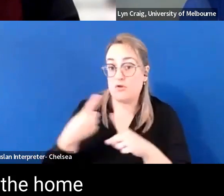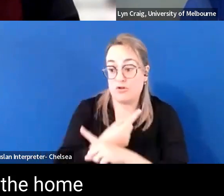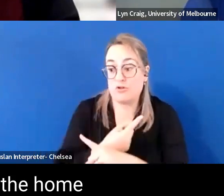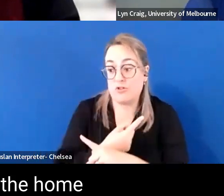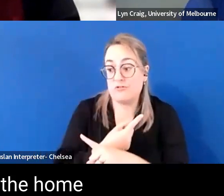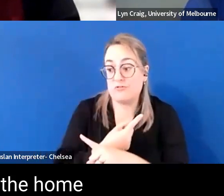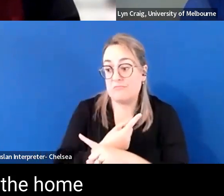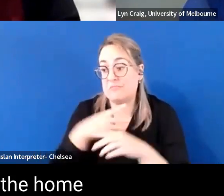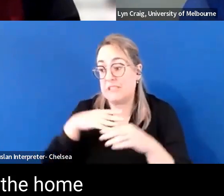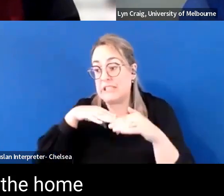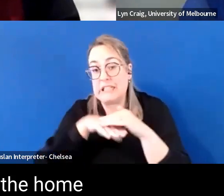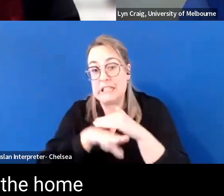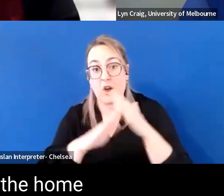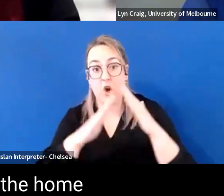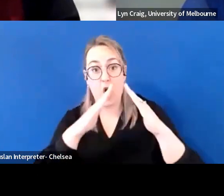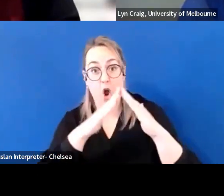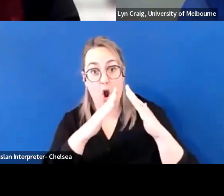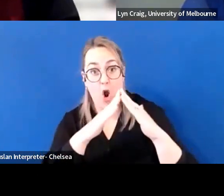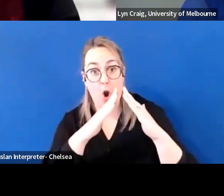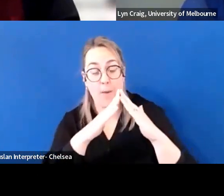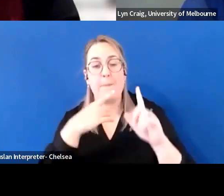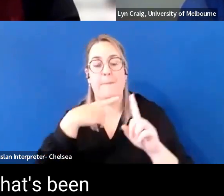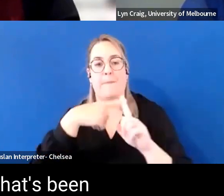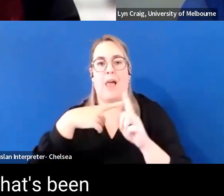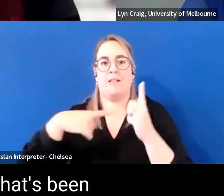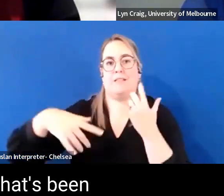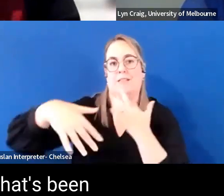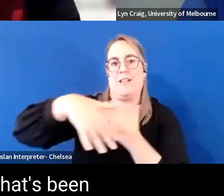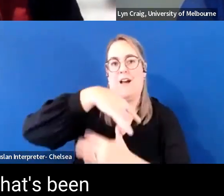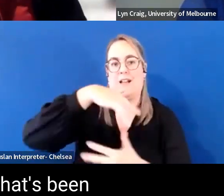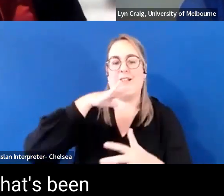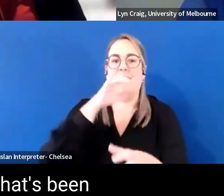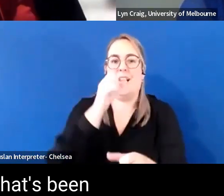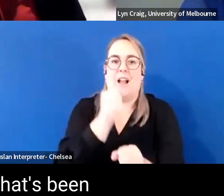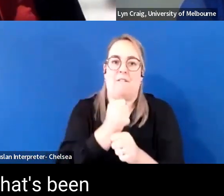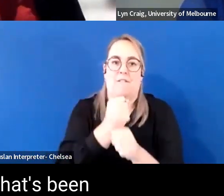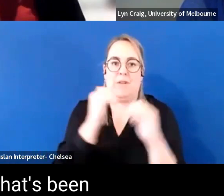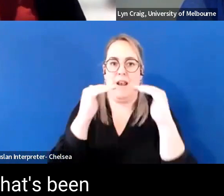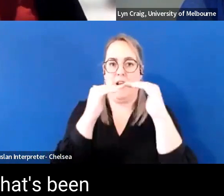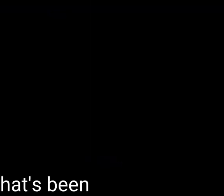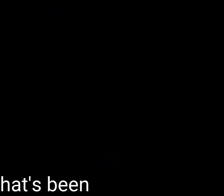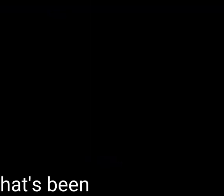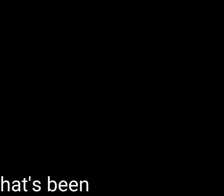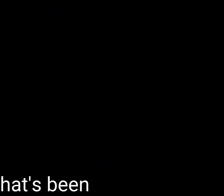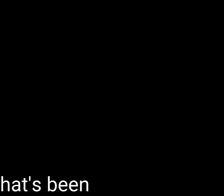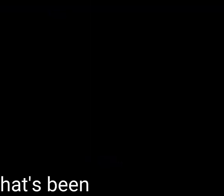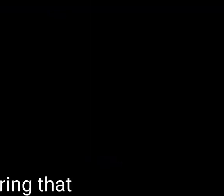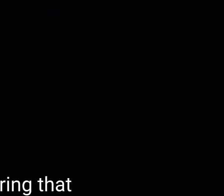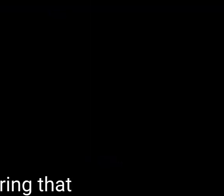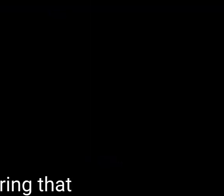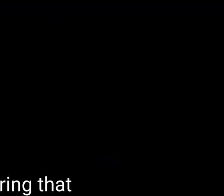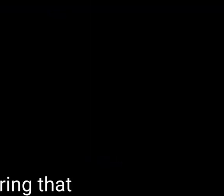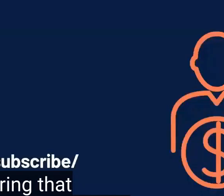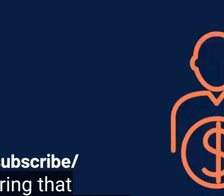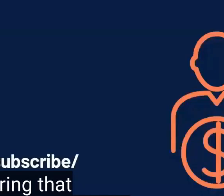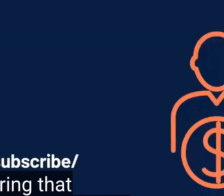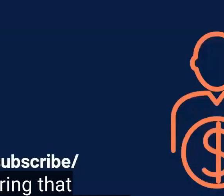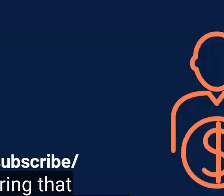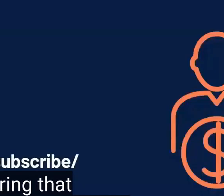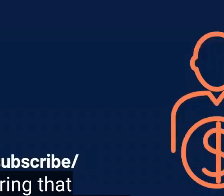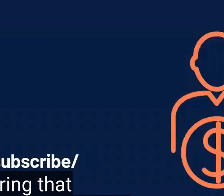inside the home and at the societal level. But we can, I think what's been really positive for me today is just hearing